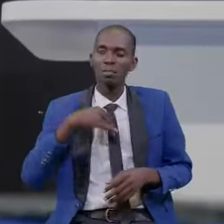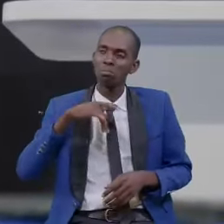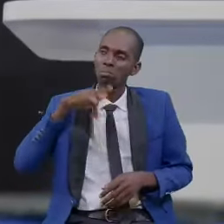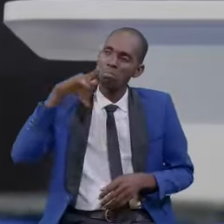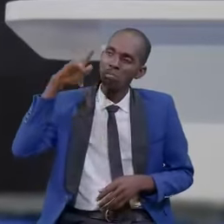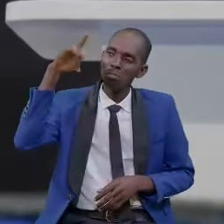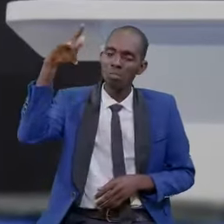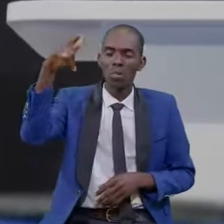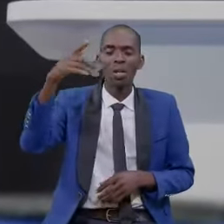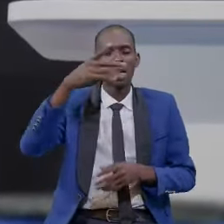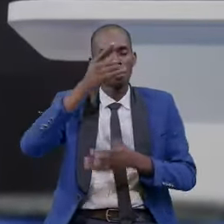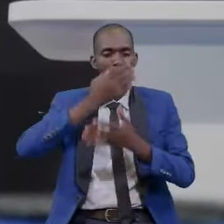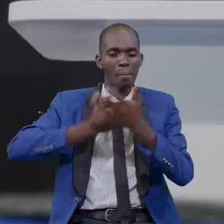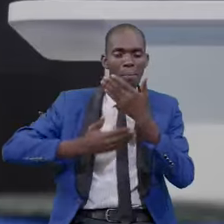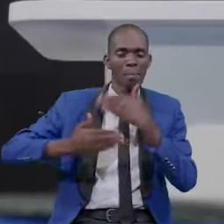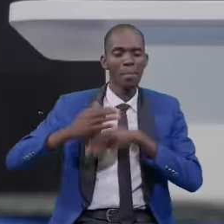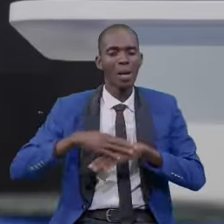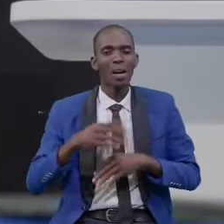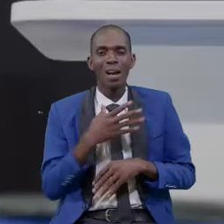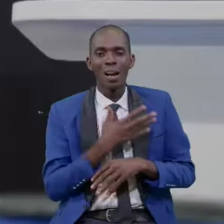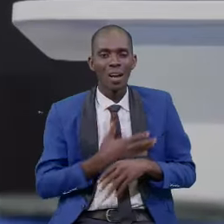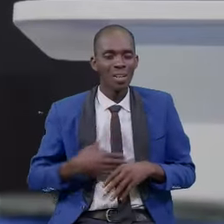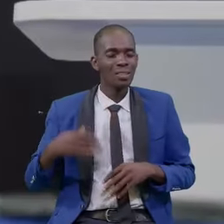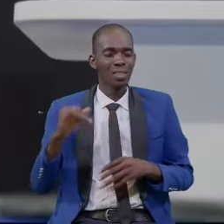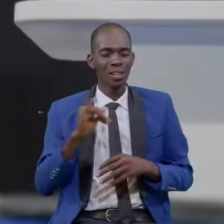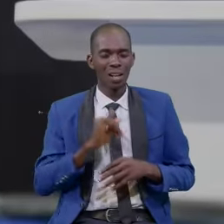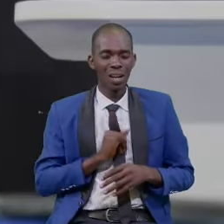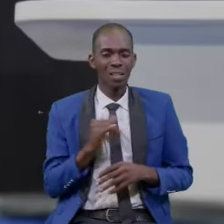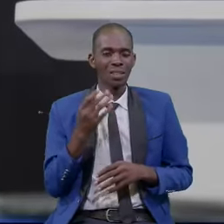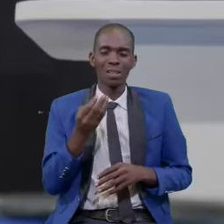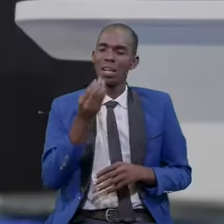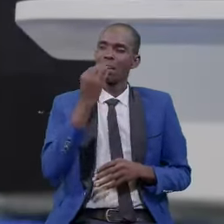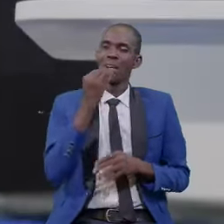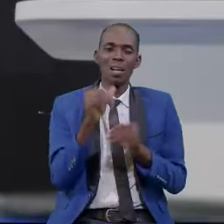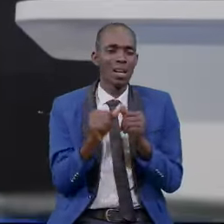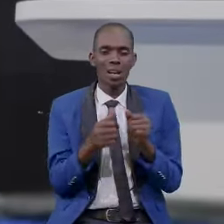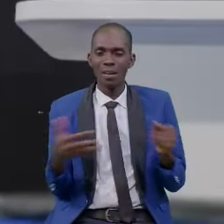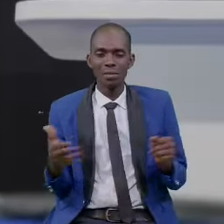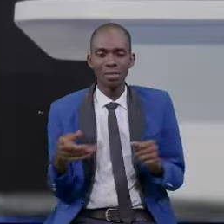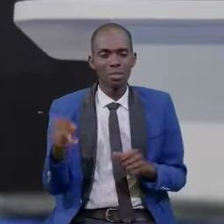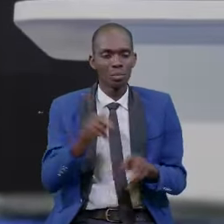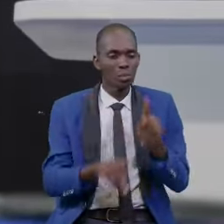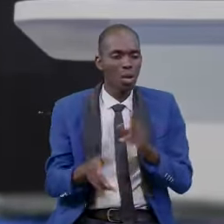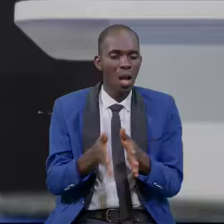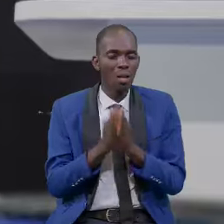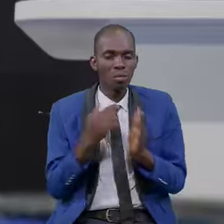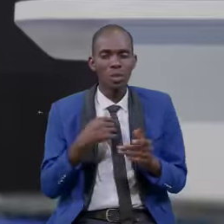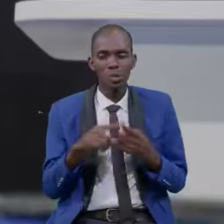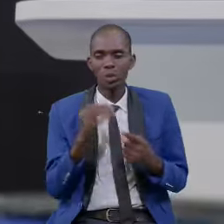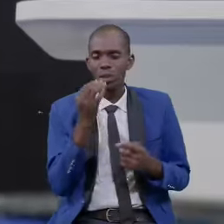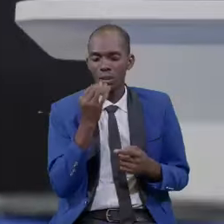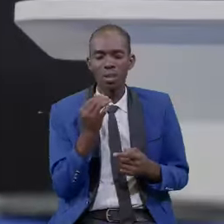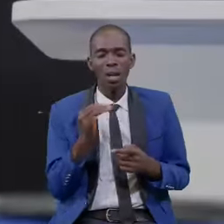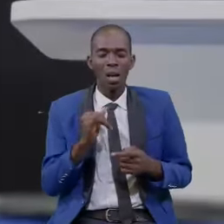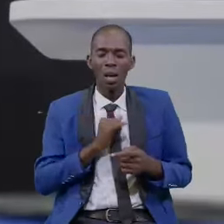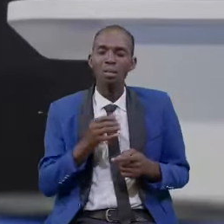at everything, and I ate everything they told me to eat. I swallowed everything they told me to swallow.